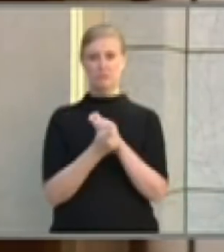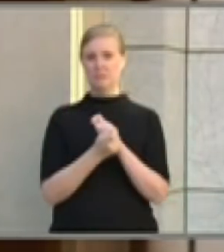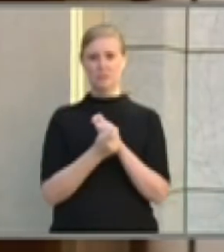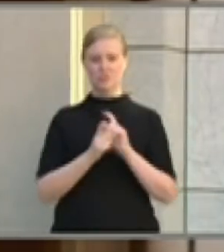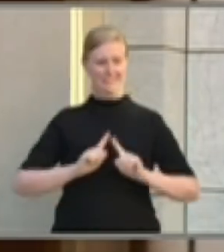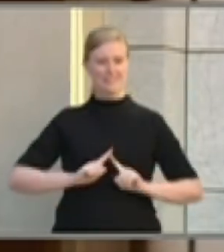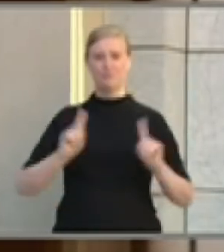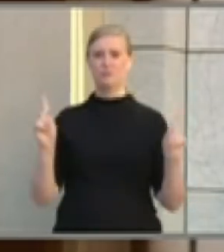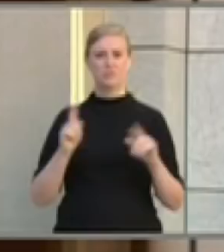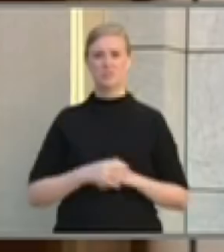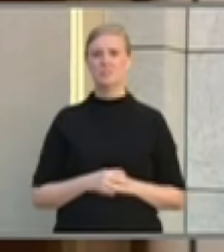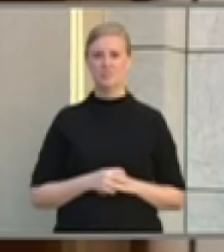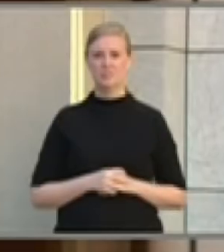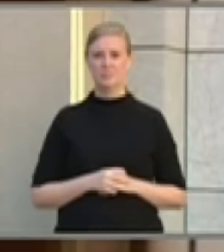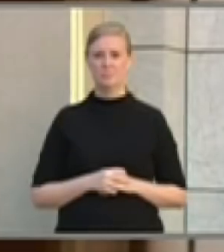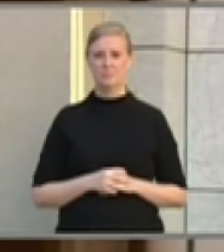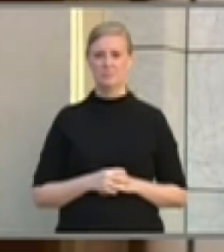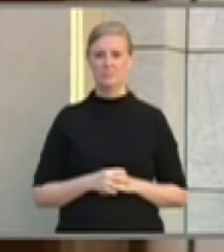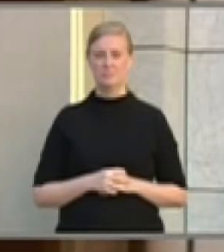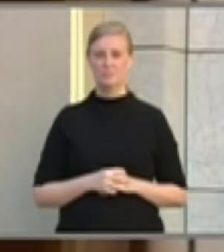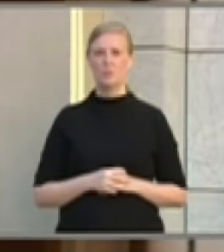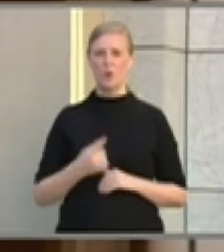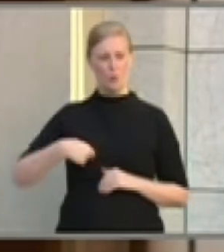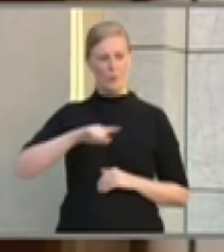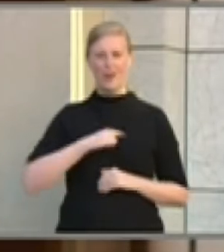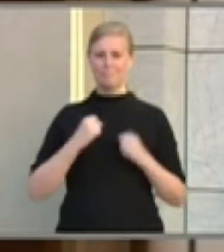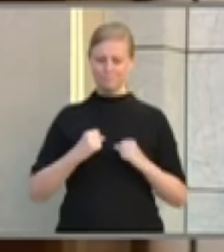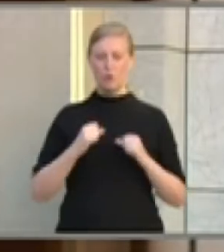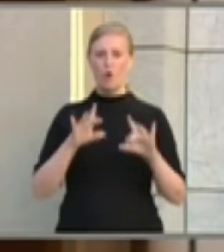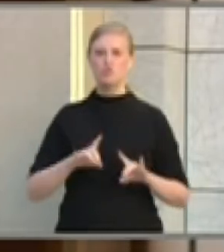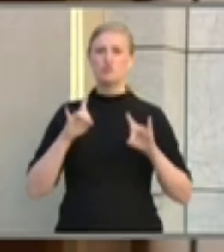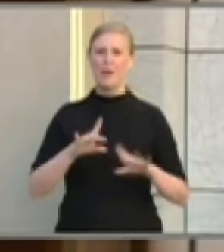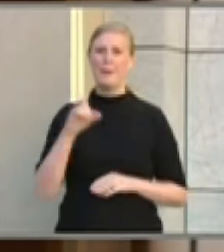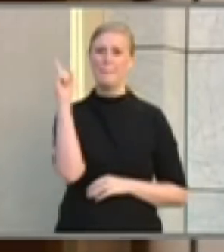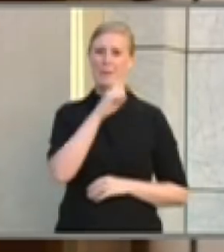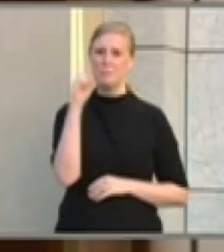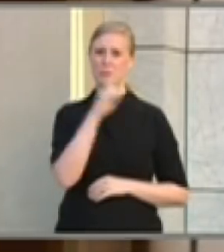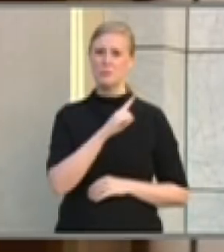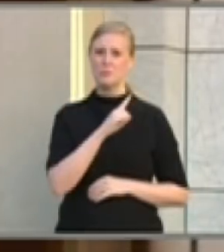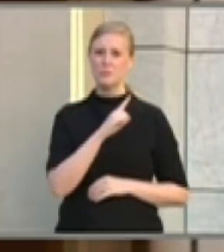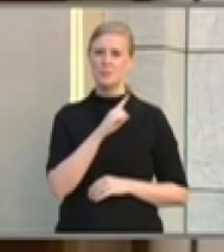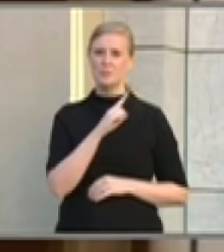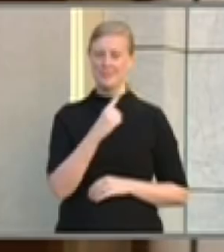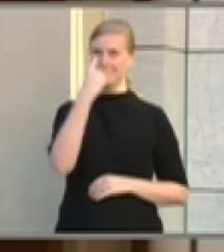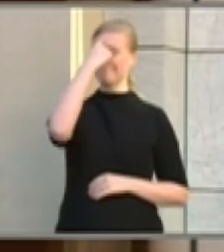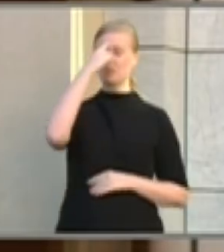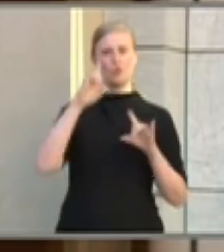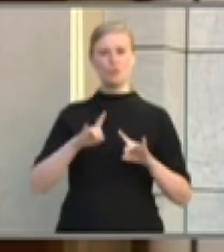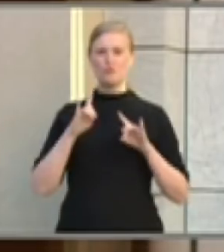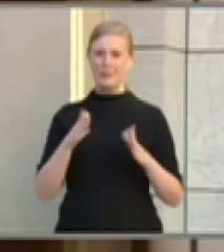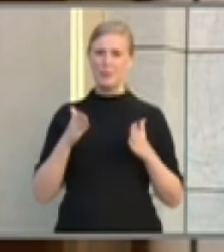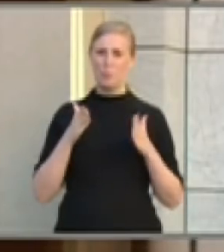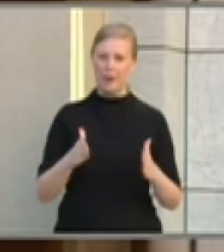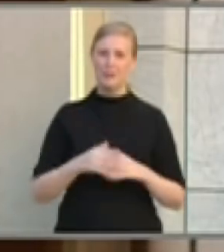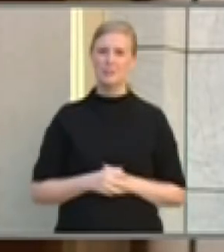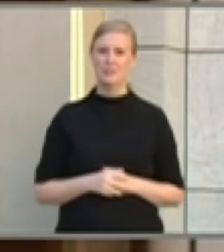But it's our principles and values as Australians that will guide us through this uncharted